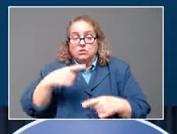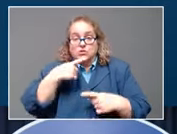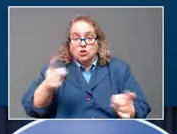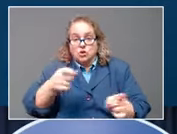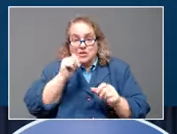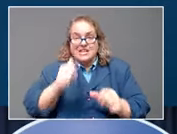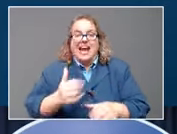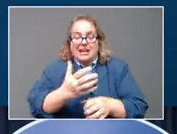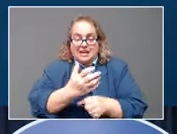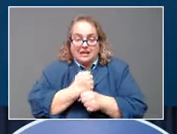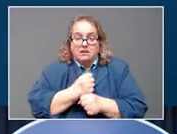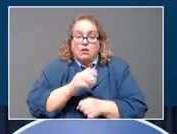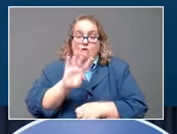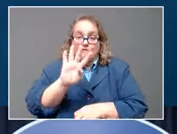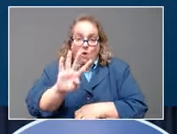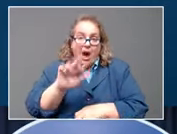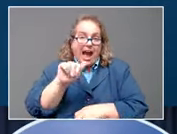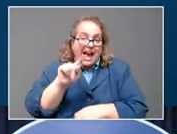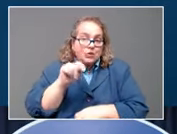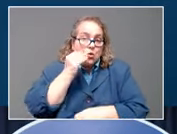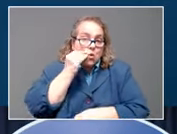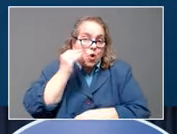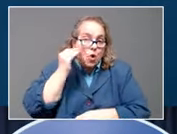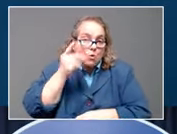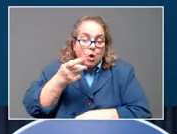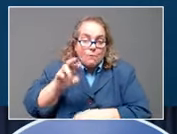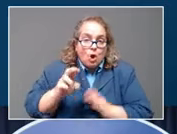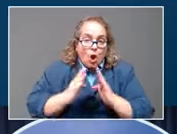at-home COVID-19 tests per household at